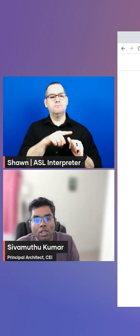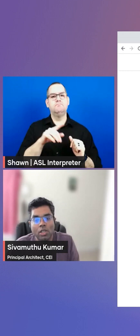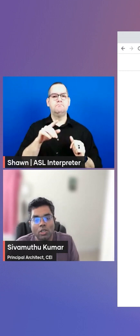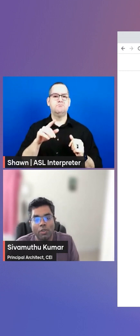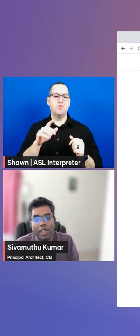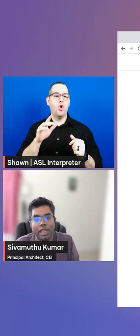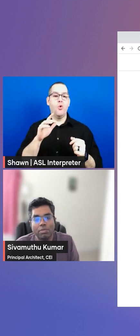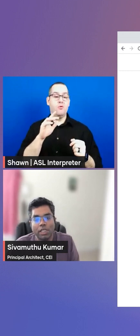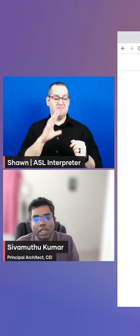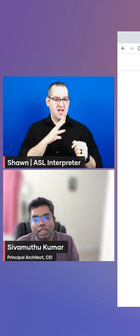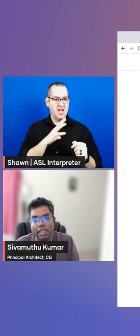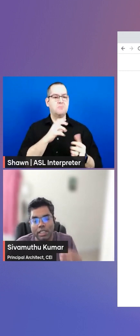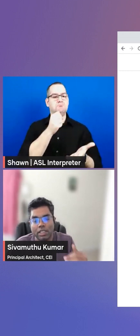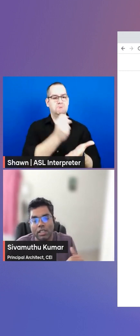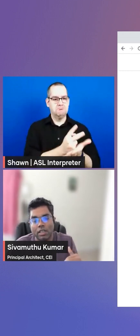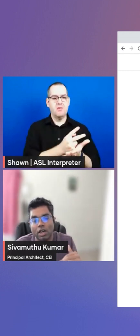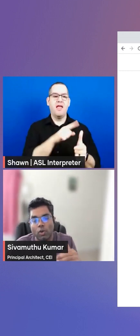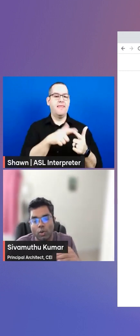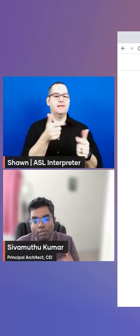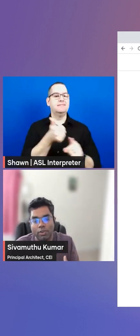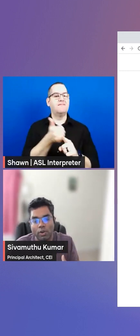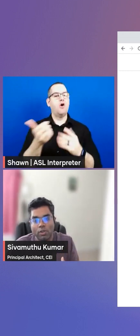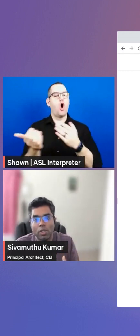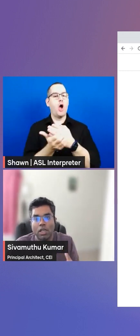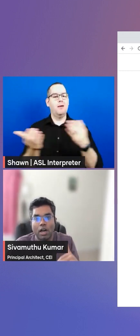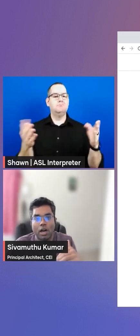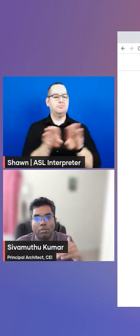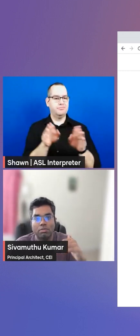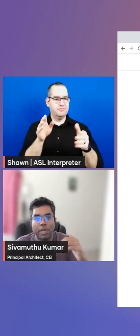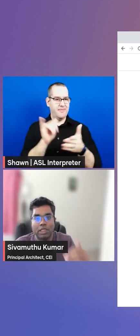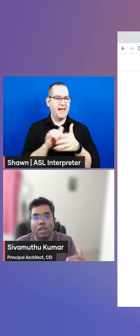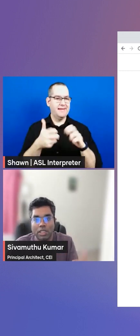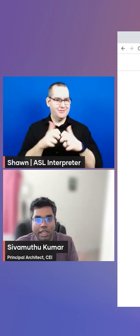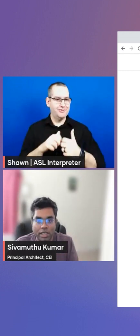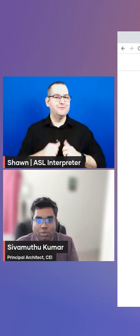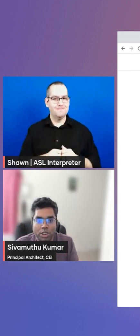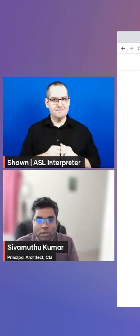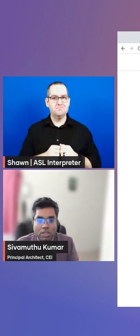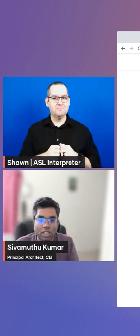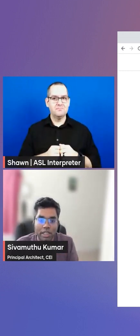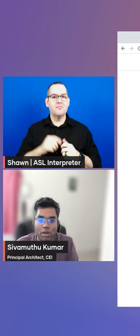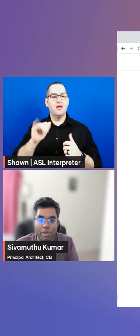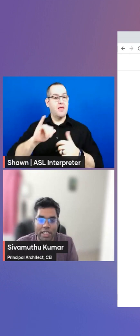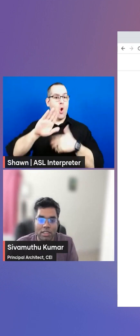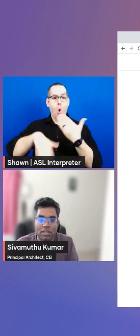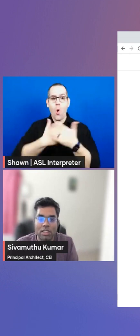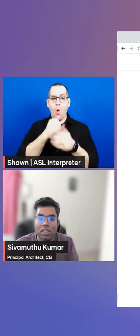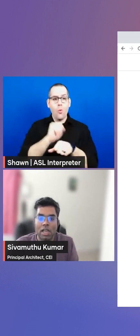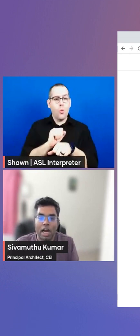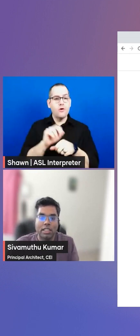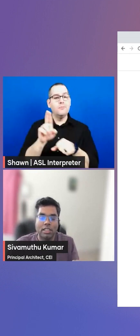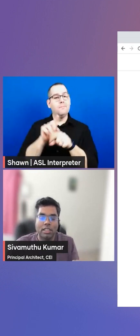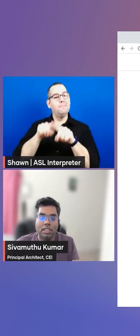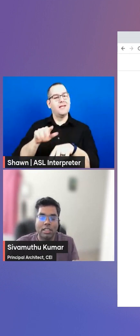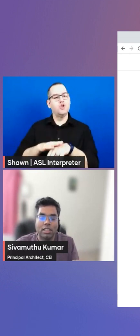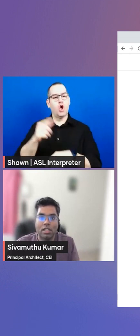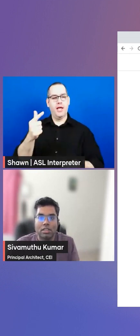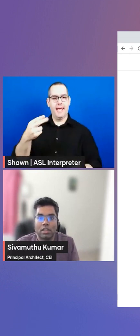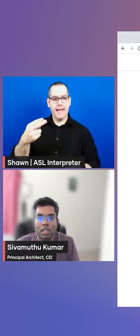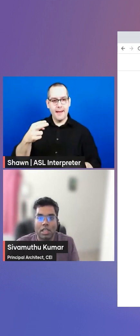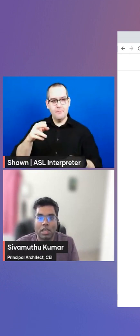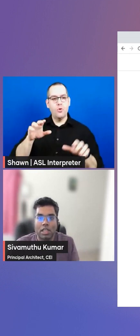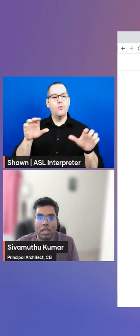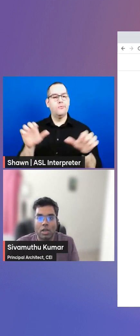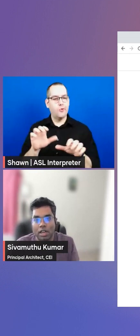issue. So we can build like the entire workflow based on the GitHub issues and the GitHub actions. And since we